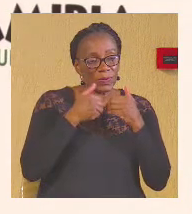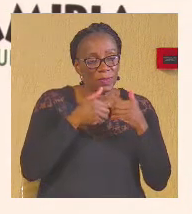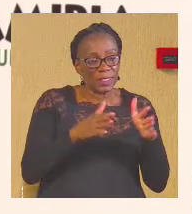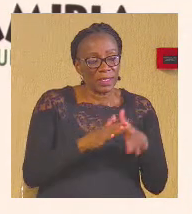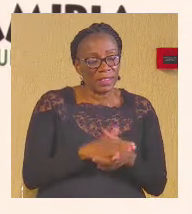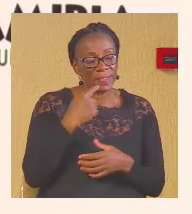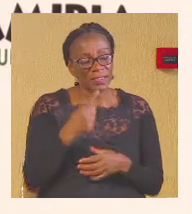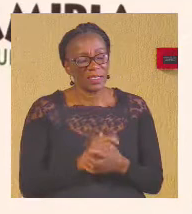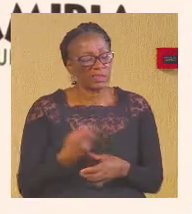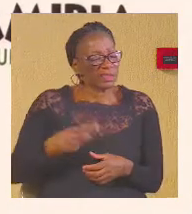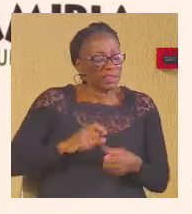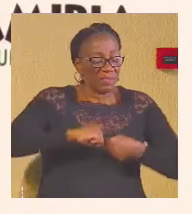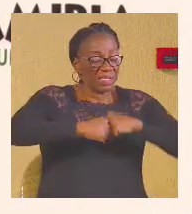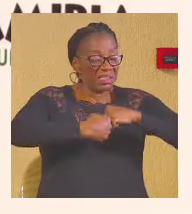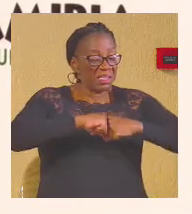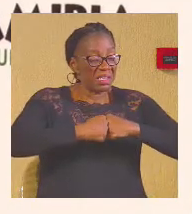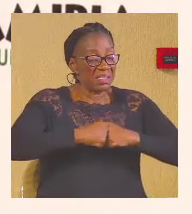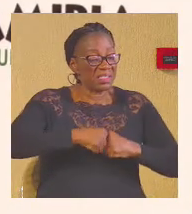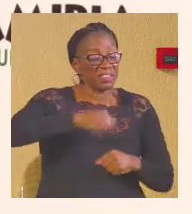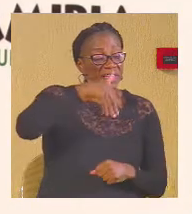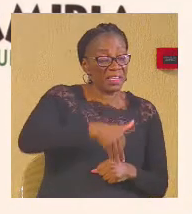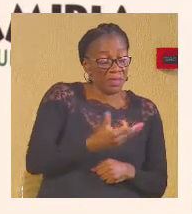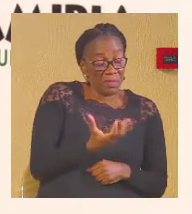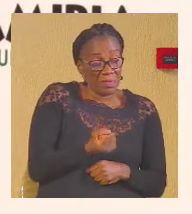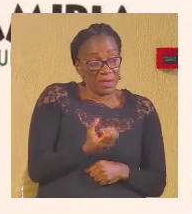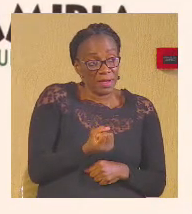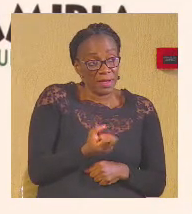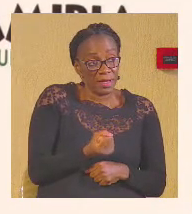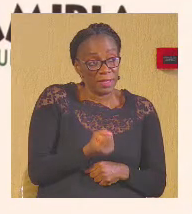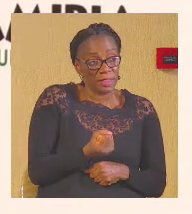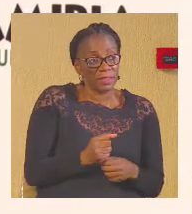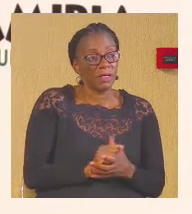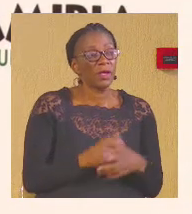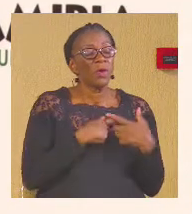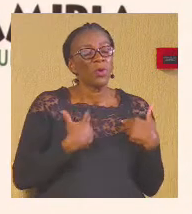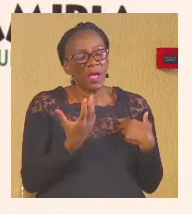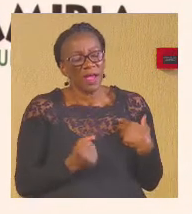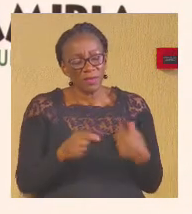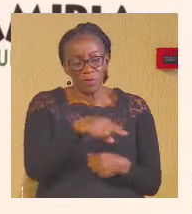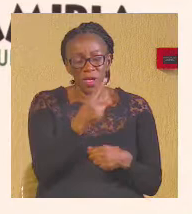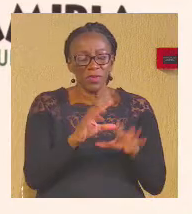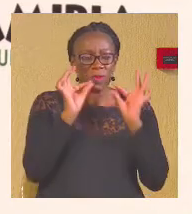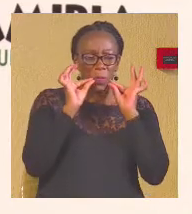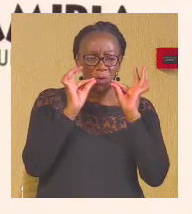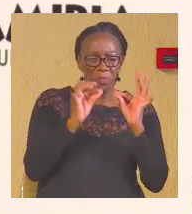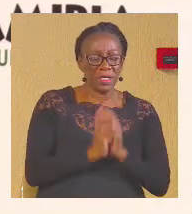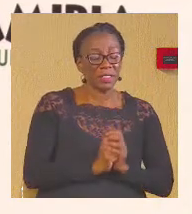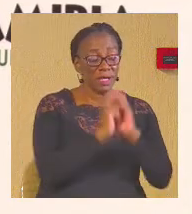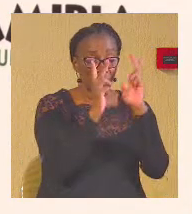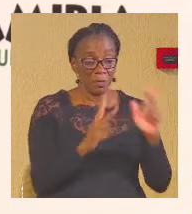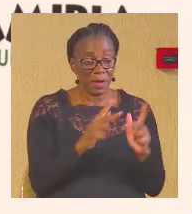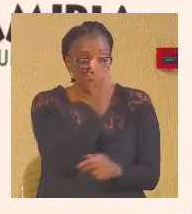despite challenges that Namibia faces, we still have one of the best public health systems in